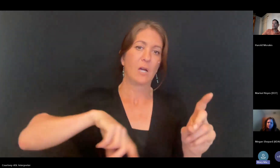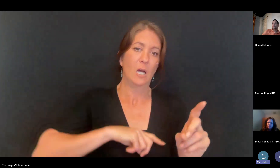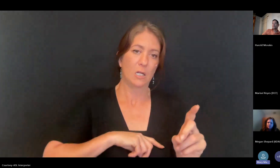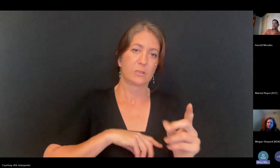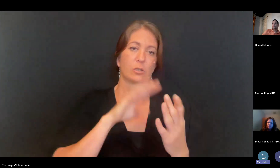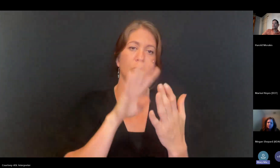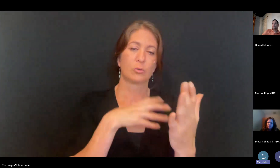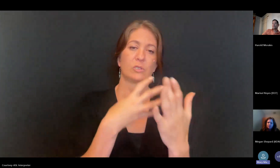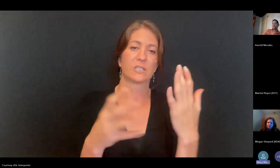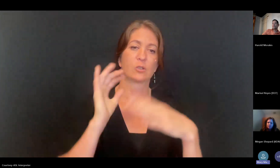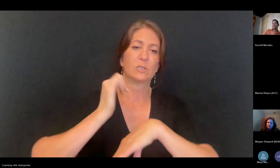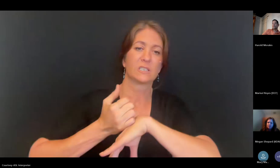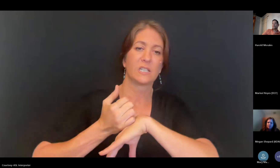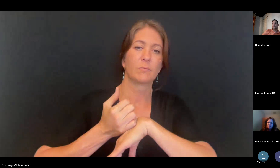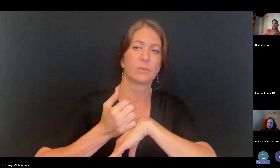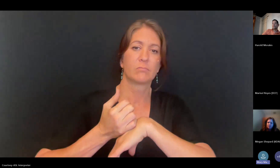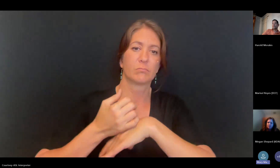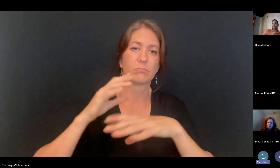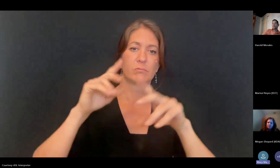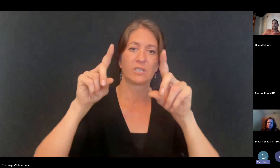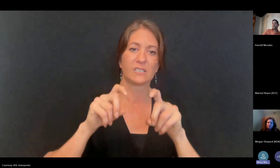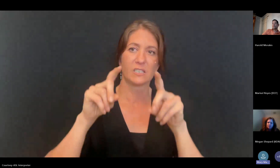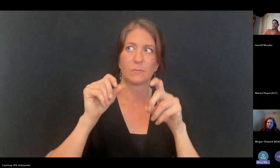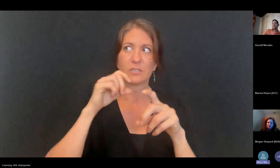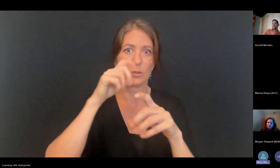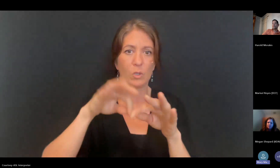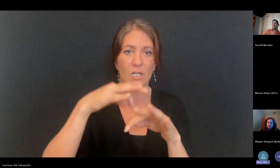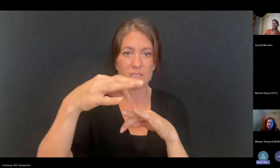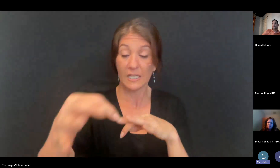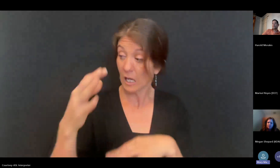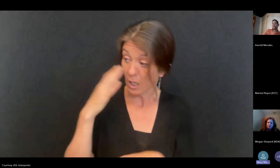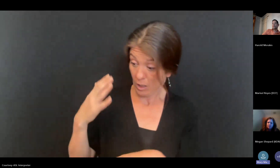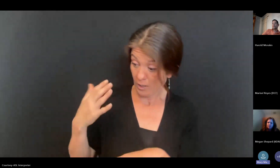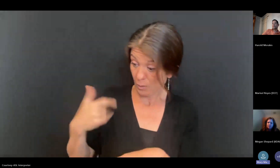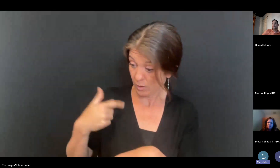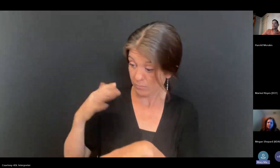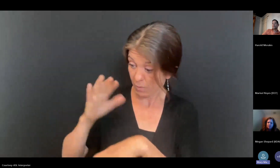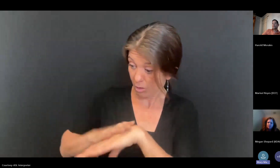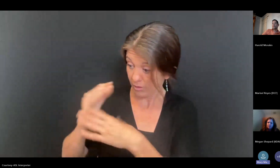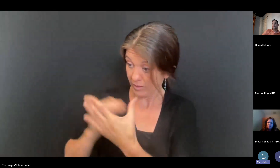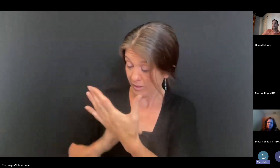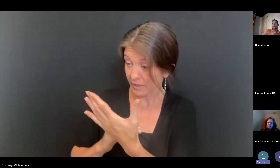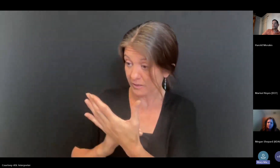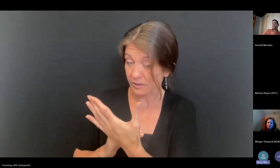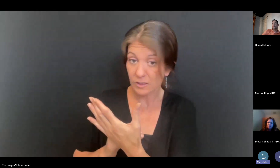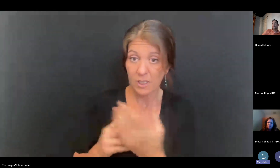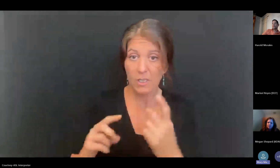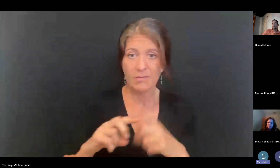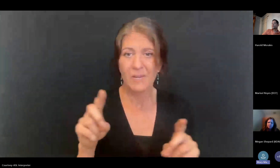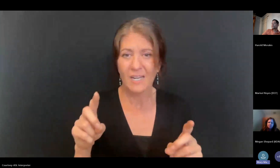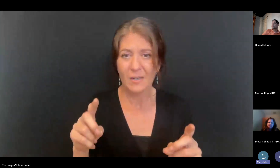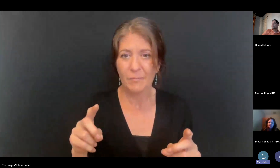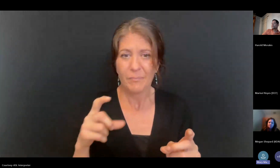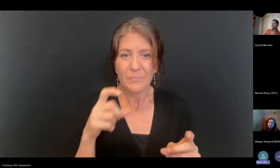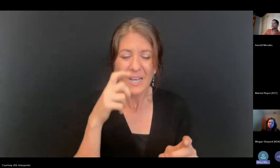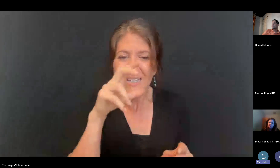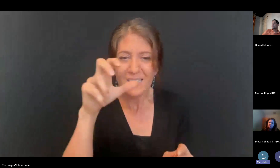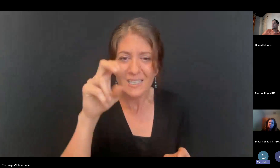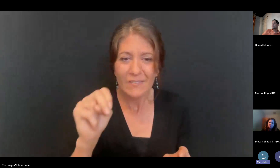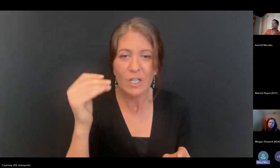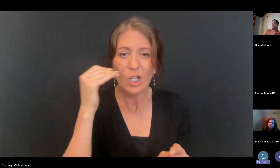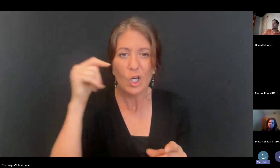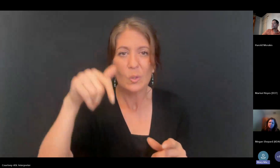it's not delayed. And we know that we're on the list because I didn't even know this seminar or this webinar was going to be held. I